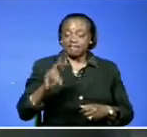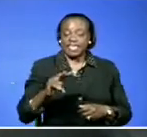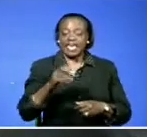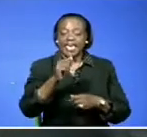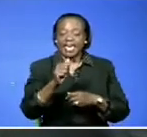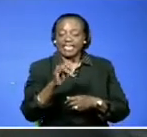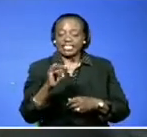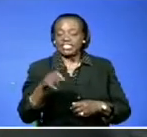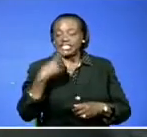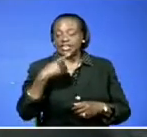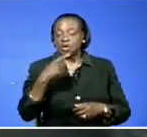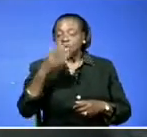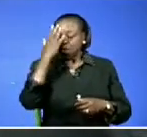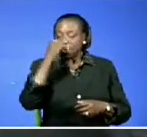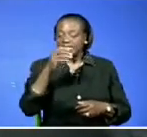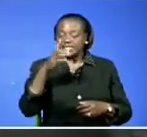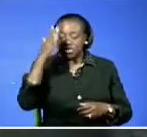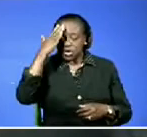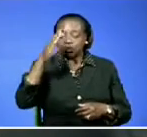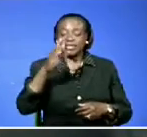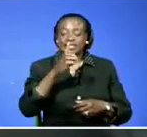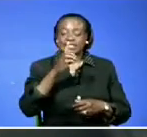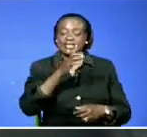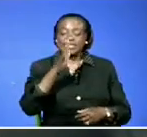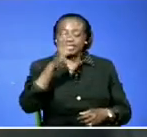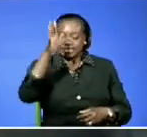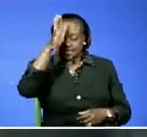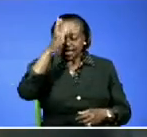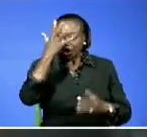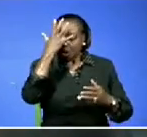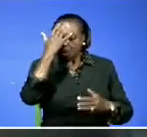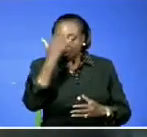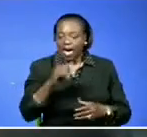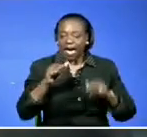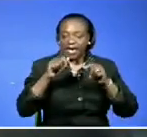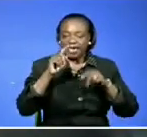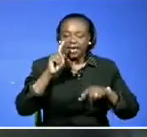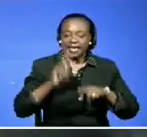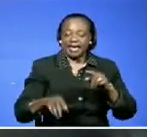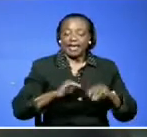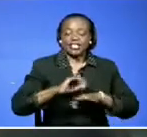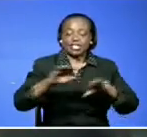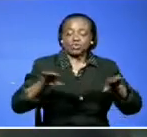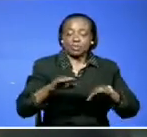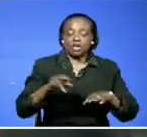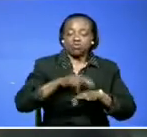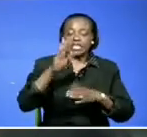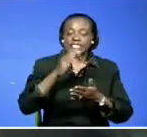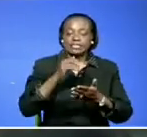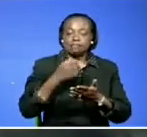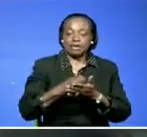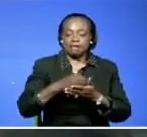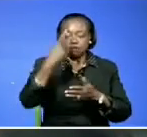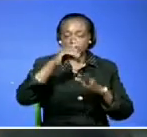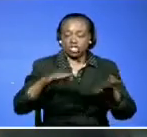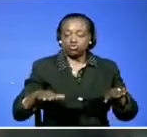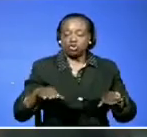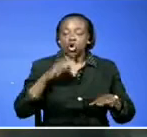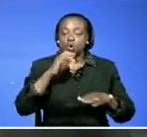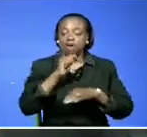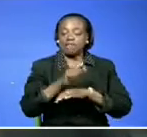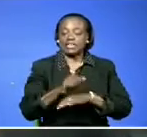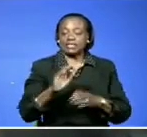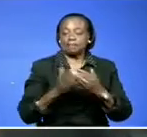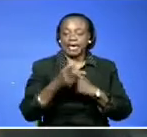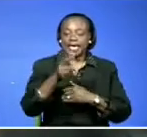said, well, you know, Dad, why don't I swim and raise money to help raise funds for children who are affected by HIV? So I'm really excited